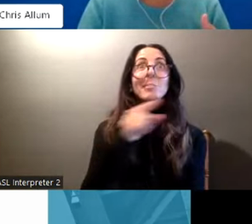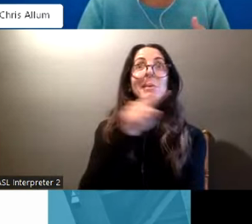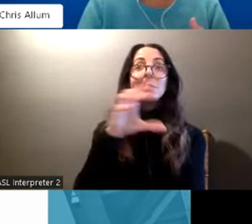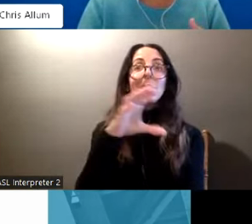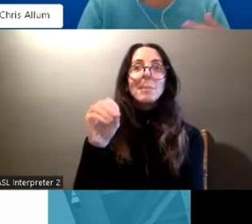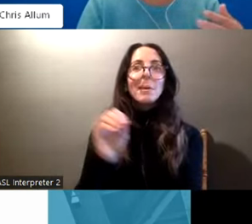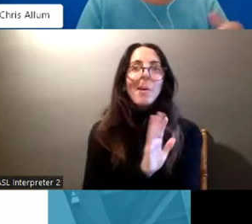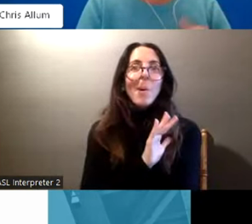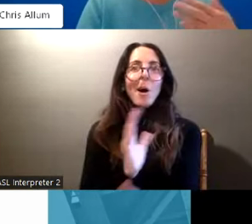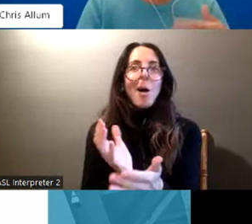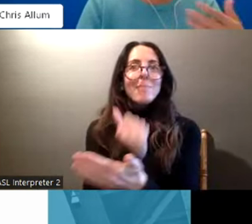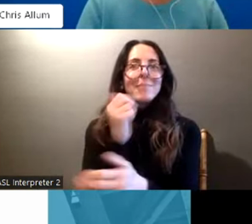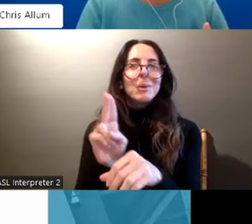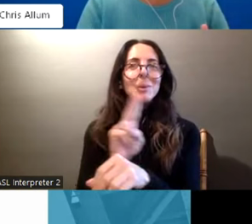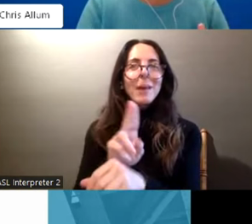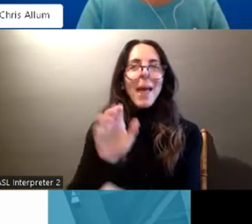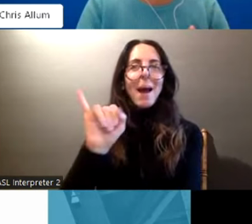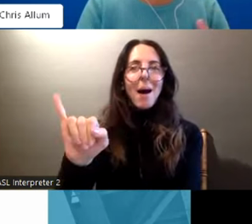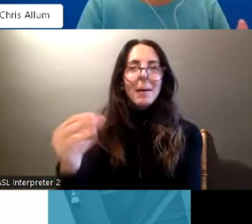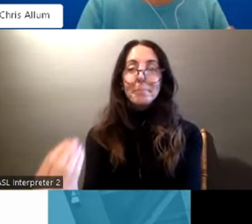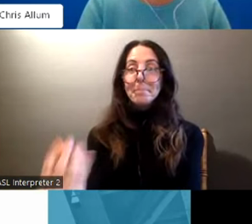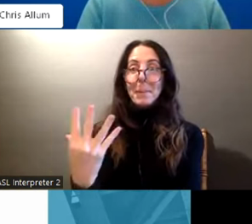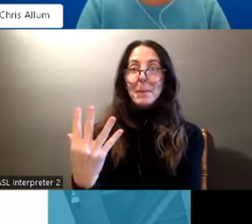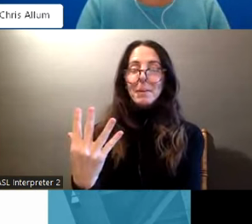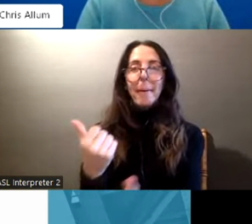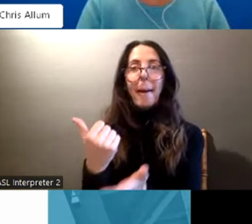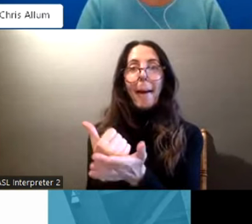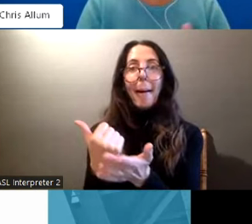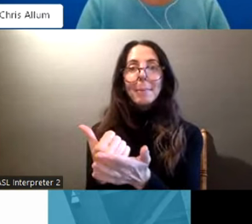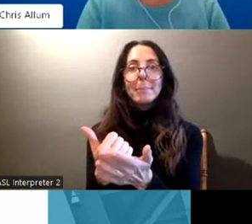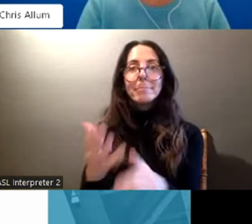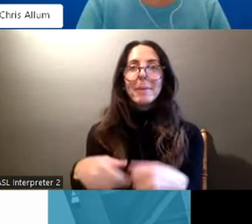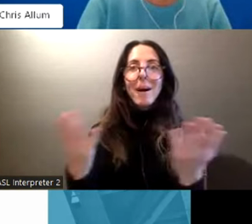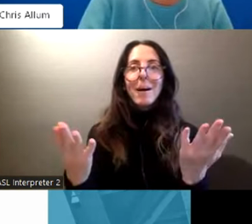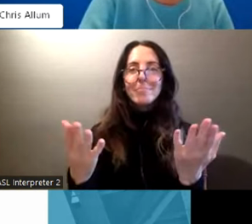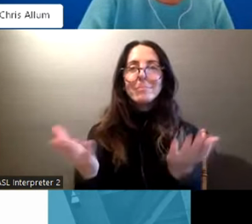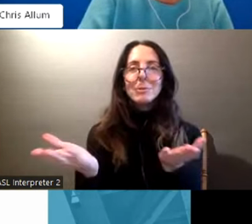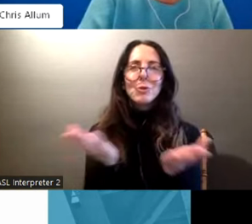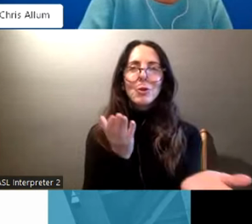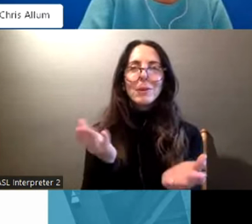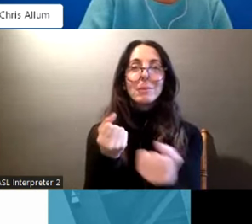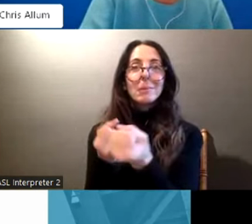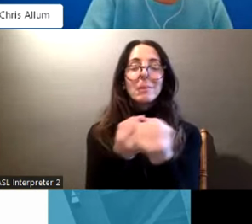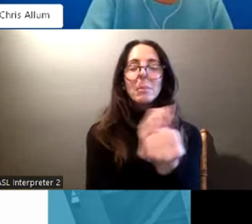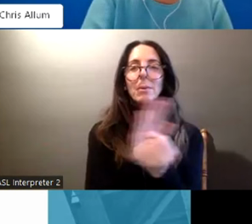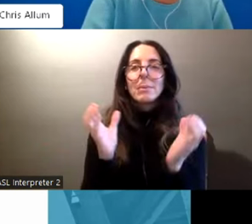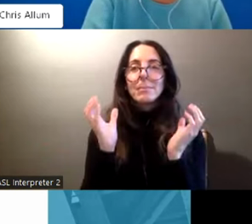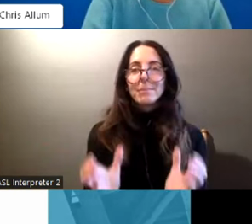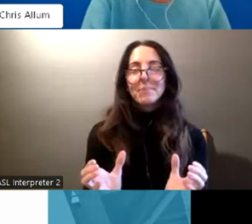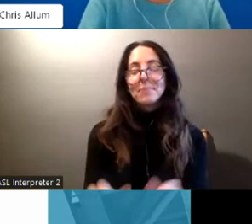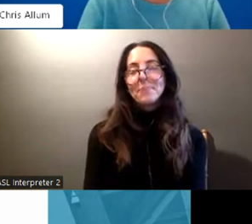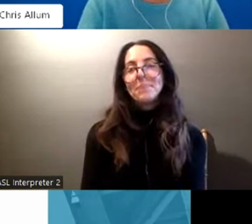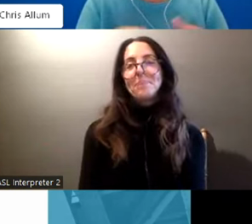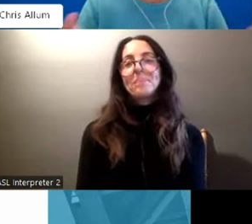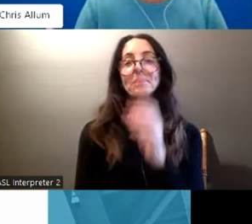that technology so that they can better, deliver services to support customers. What else